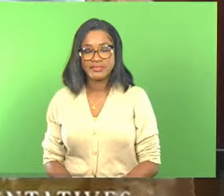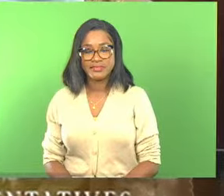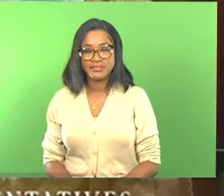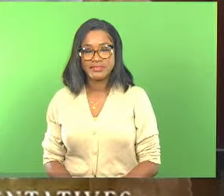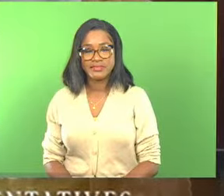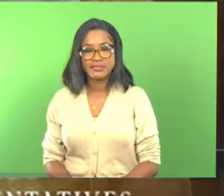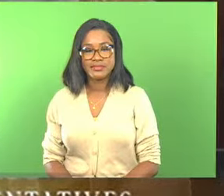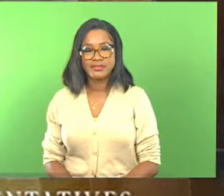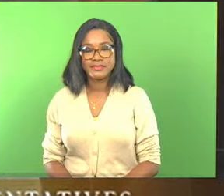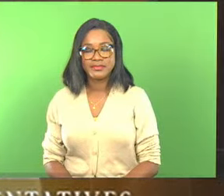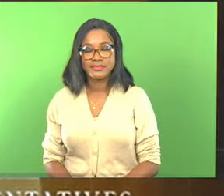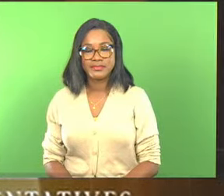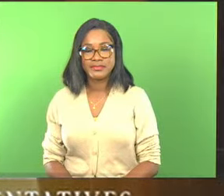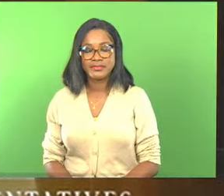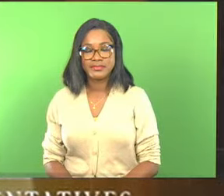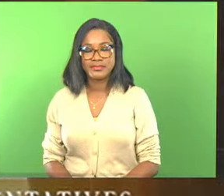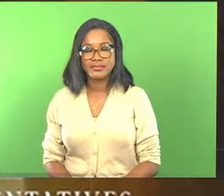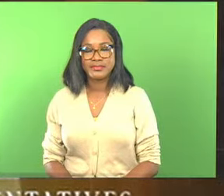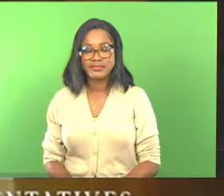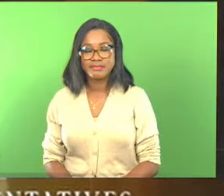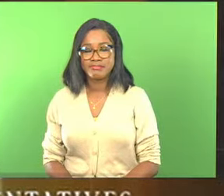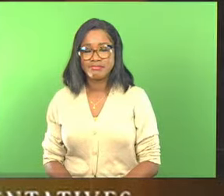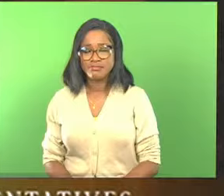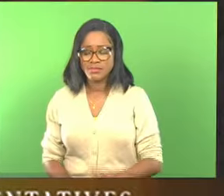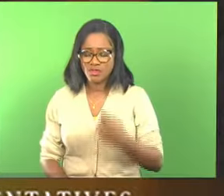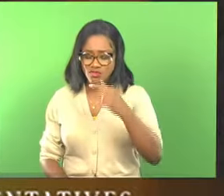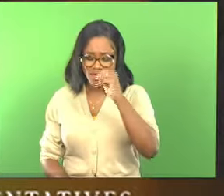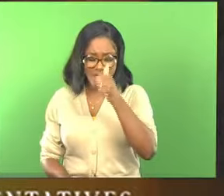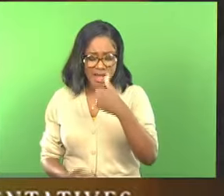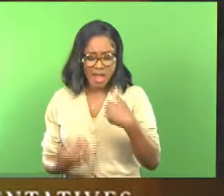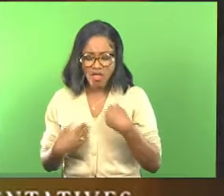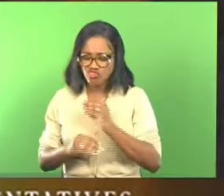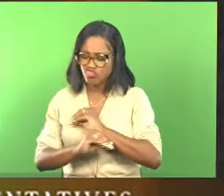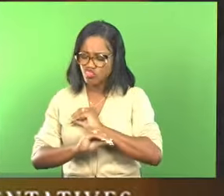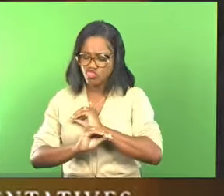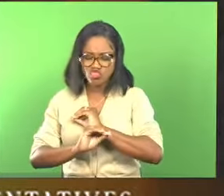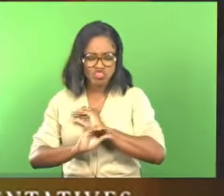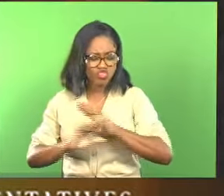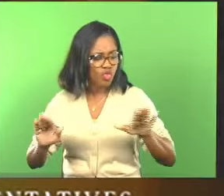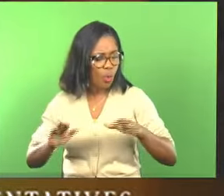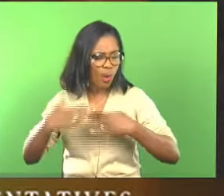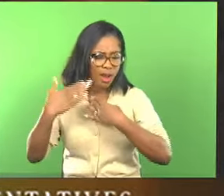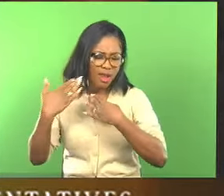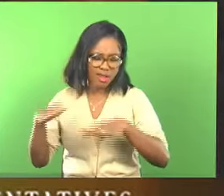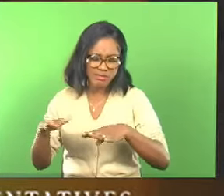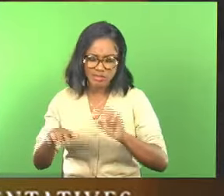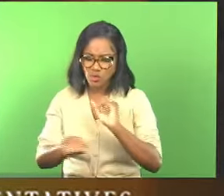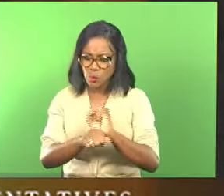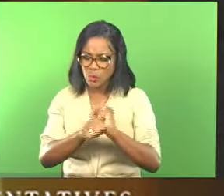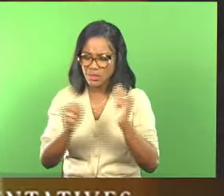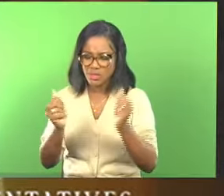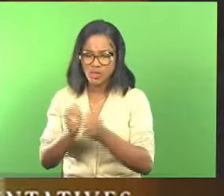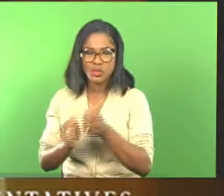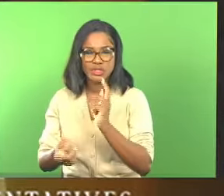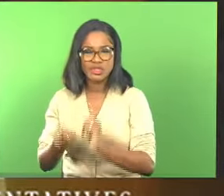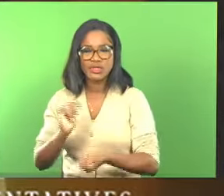For us, there are no limits to our cooperation with you.